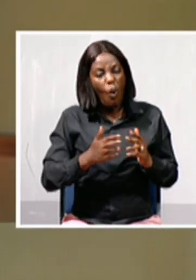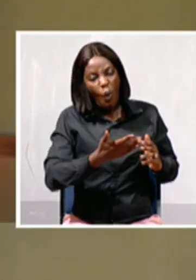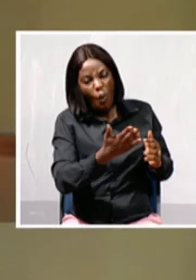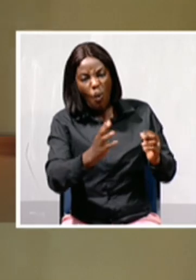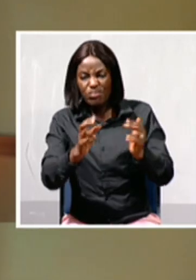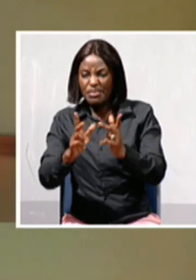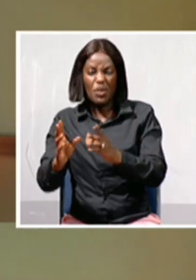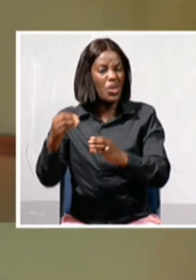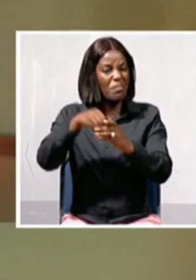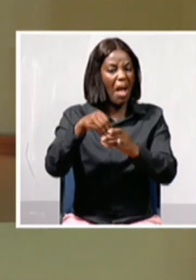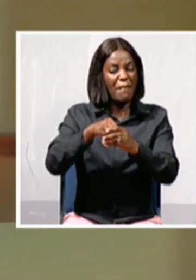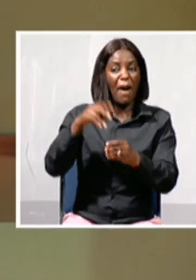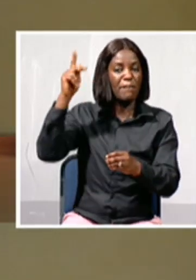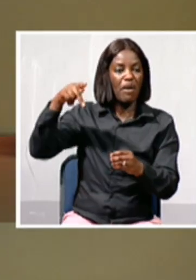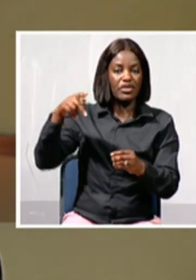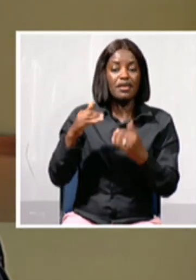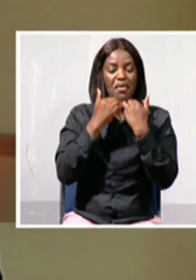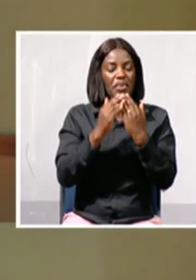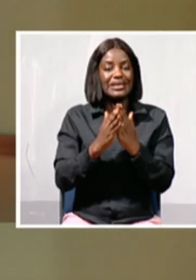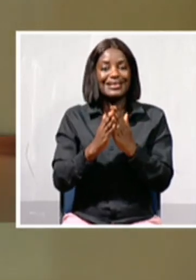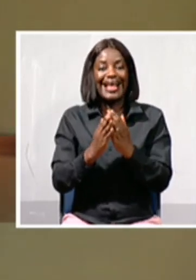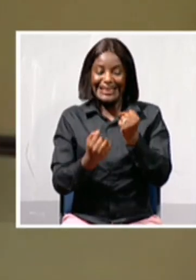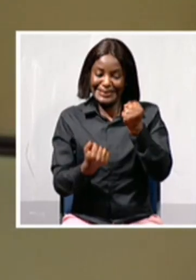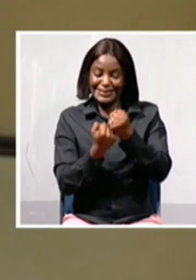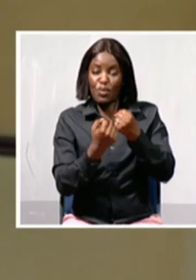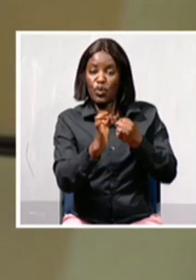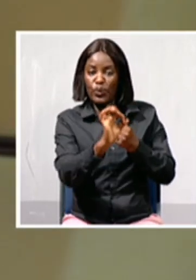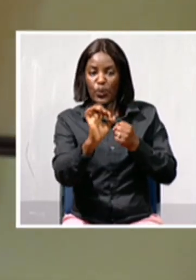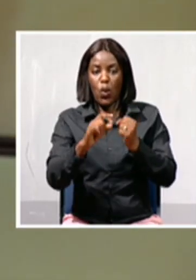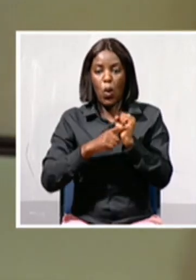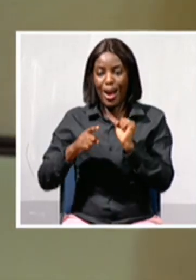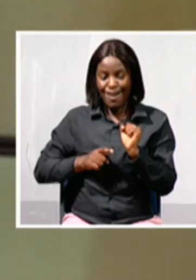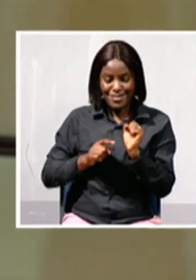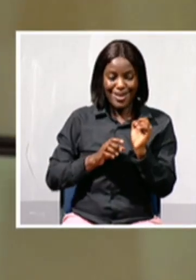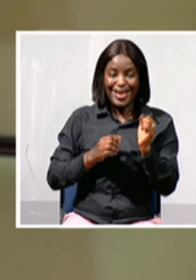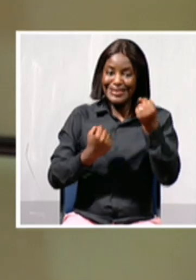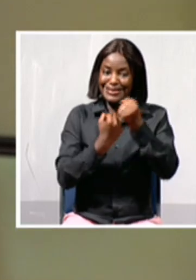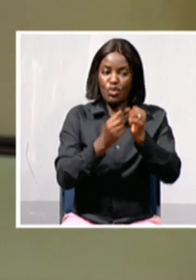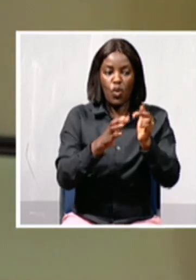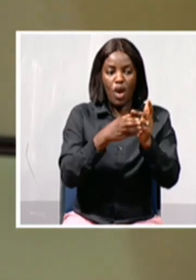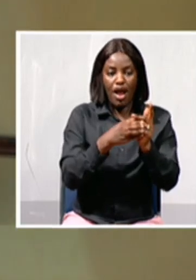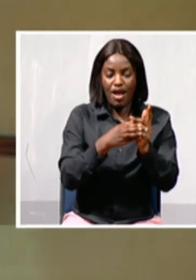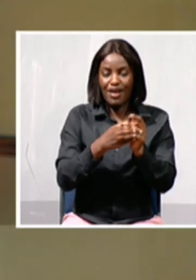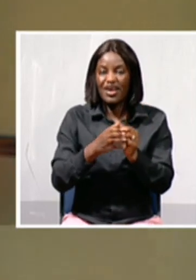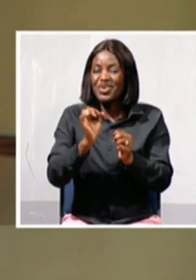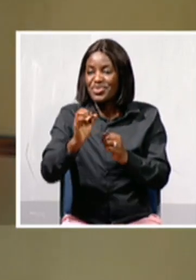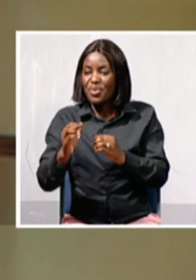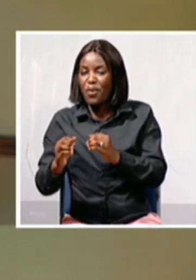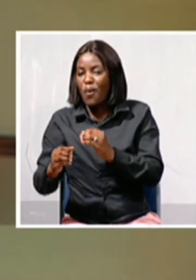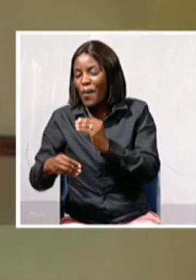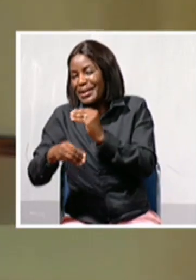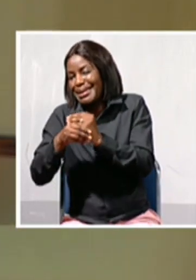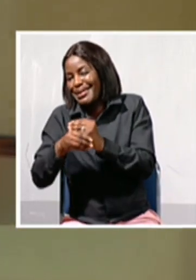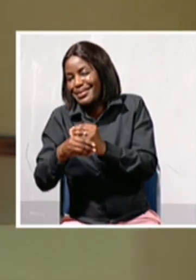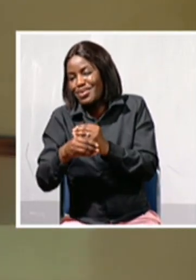with you making a contribution to your country, everything to do with you making a contribution to your community. Whether the contribution is through voting, whether the